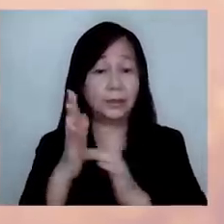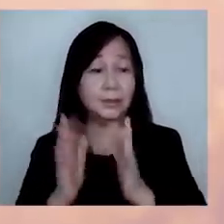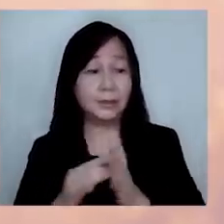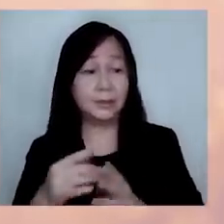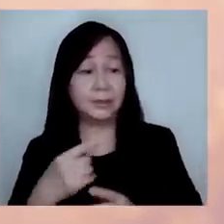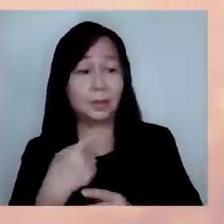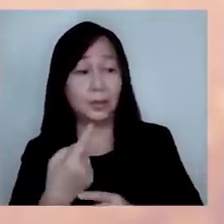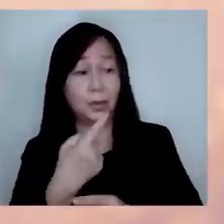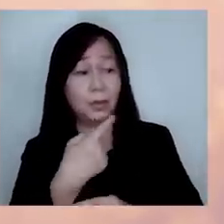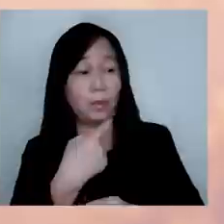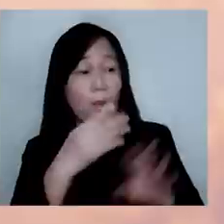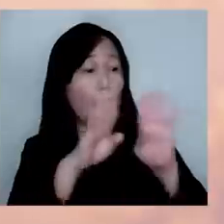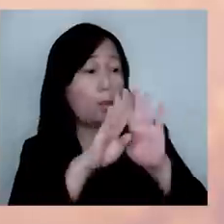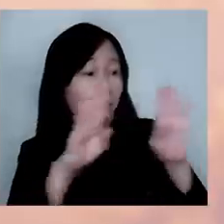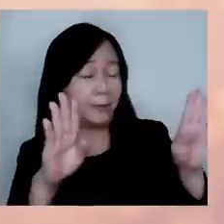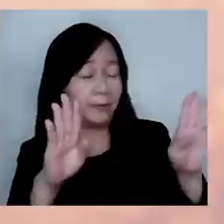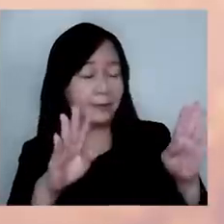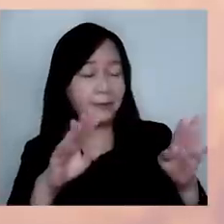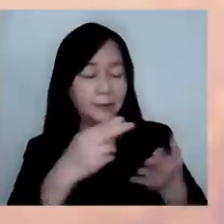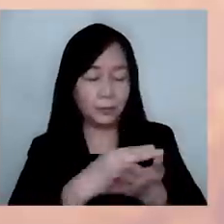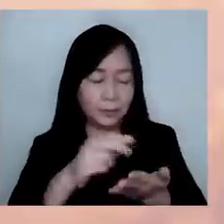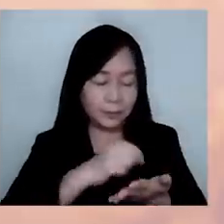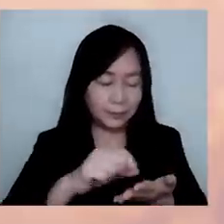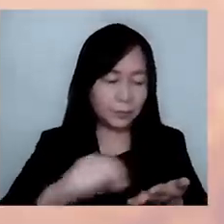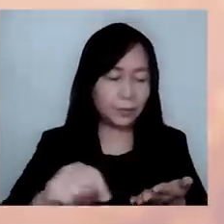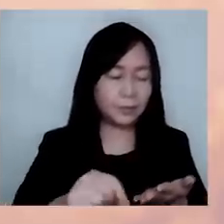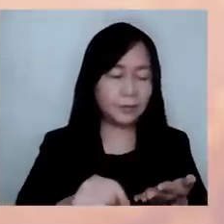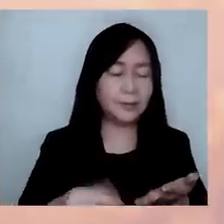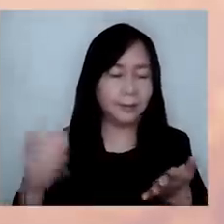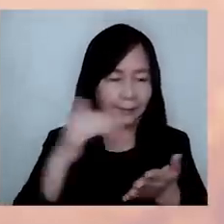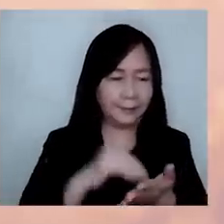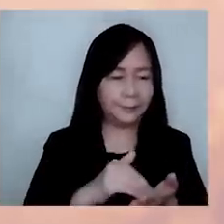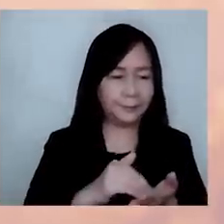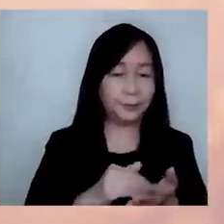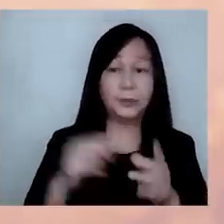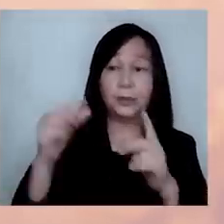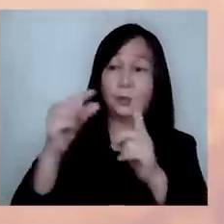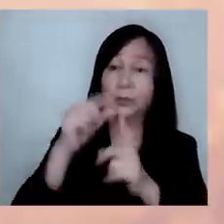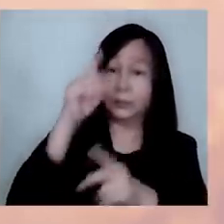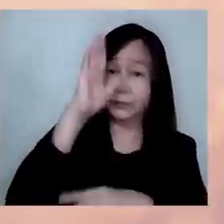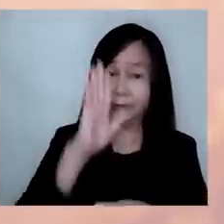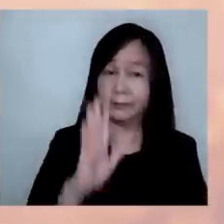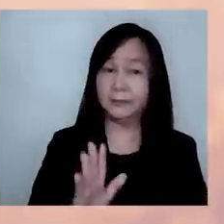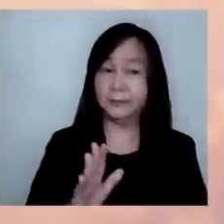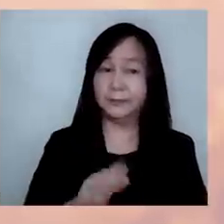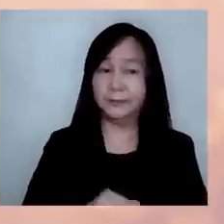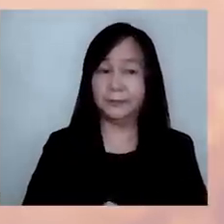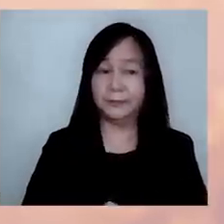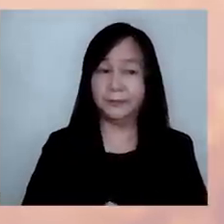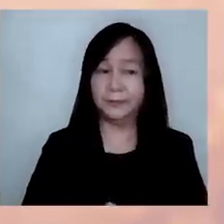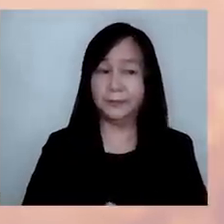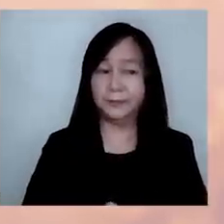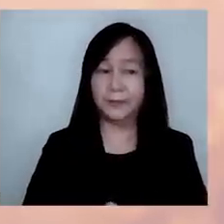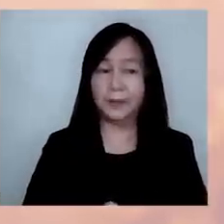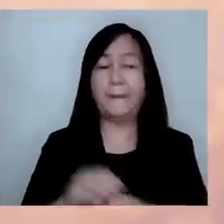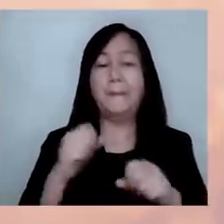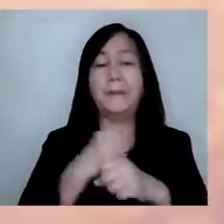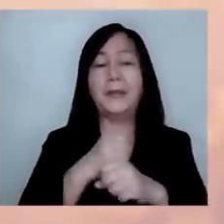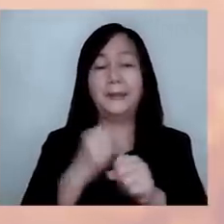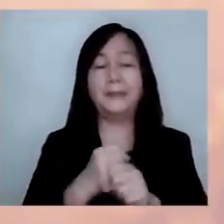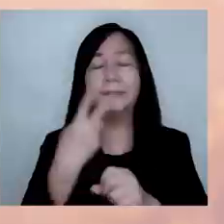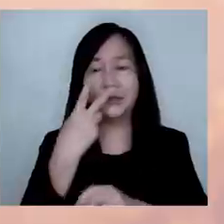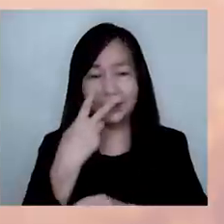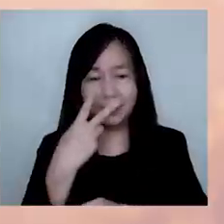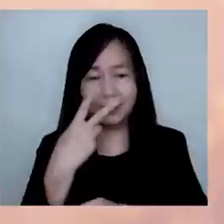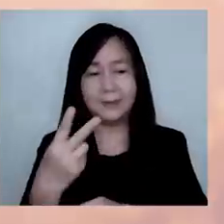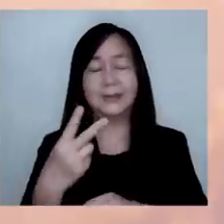opens the scriptures to them again the word of God making them see